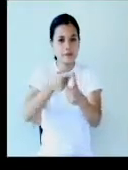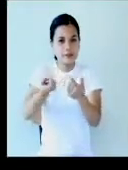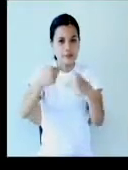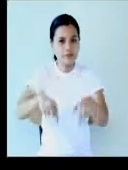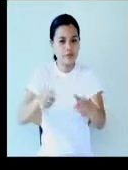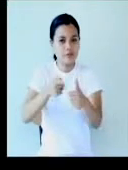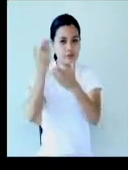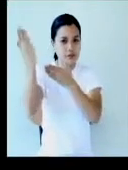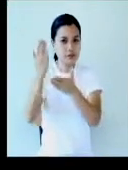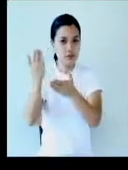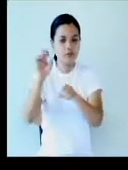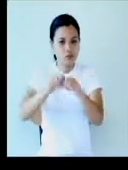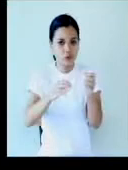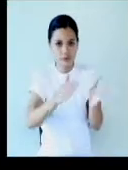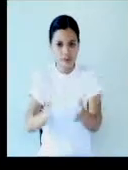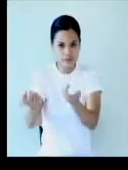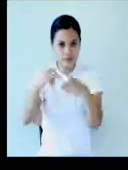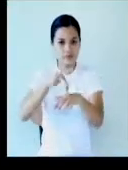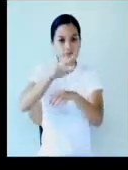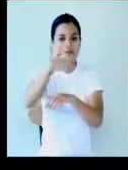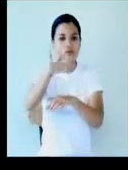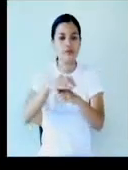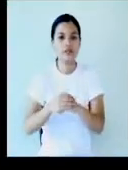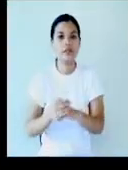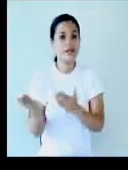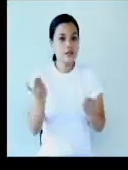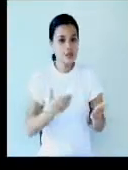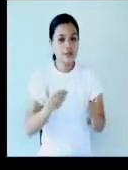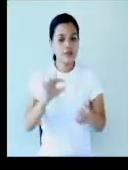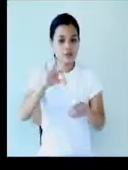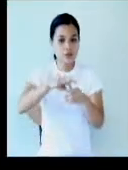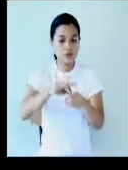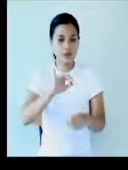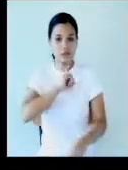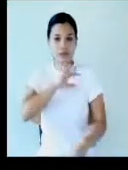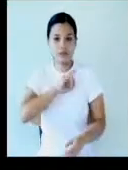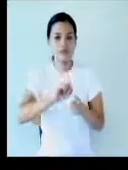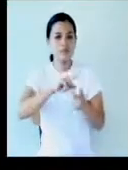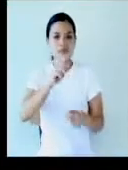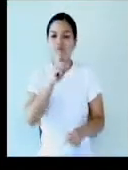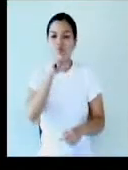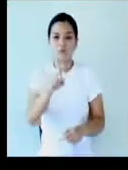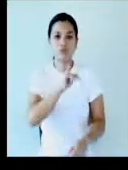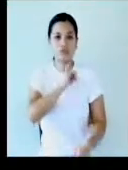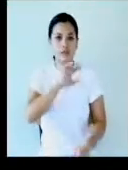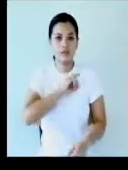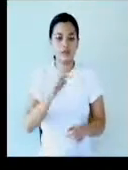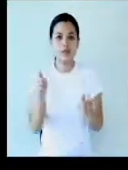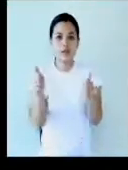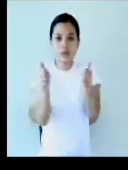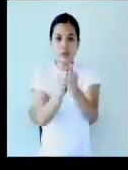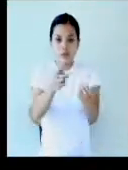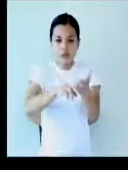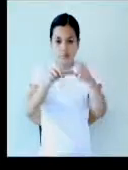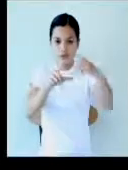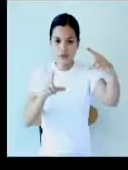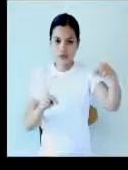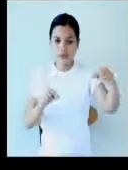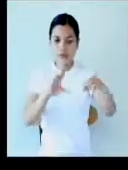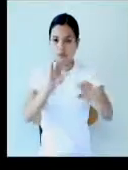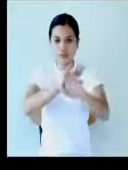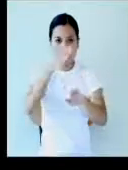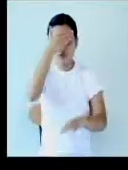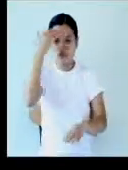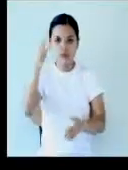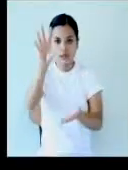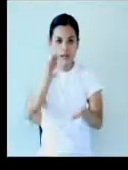first-come, first-served basis, so plan to go early. Bring your voter's ID or any valid ID, along with your registration stub, and